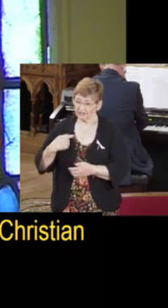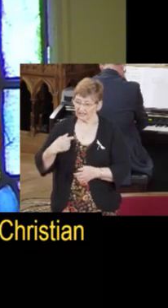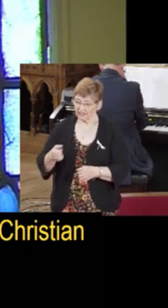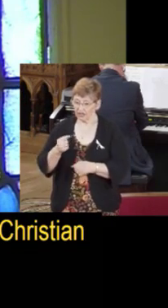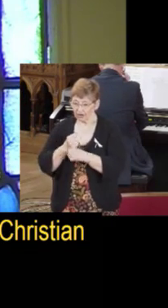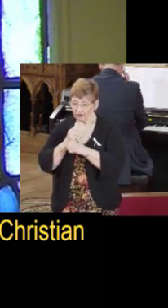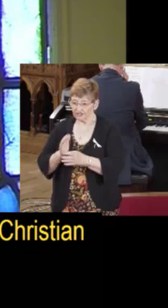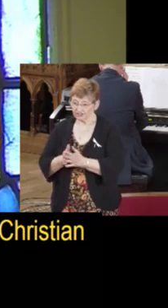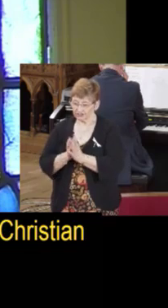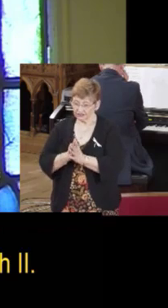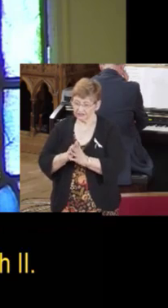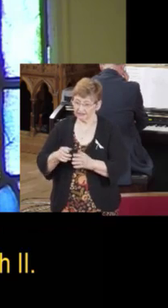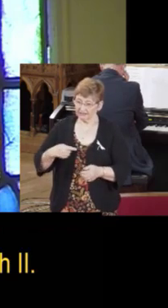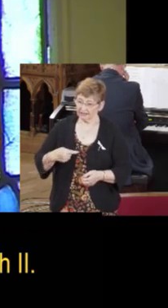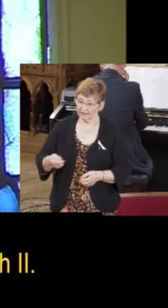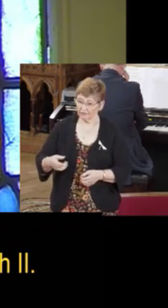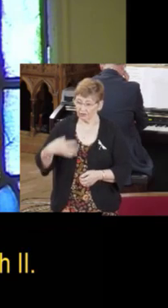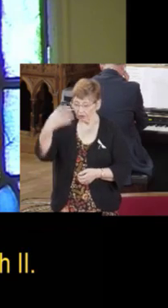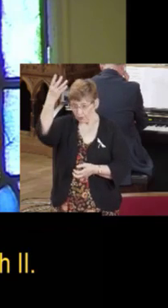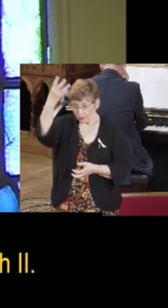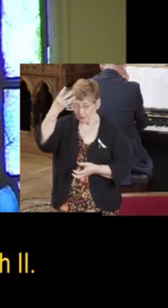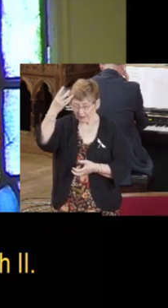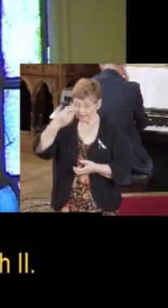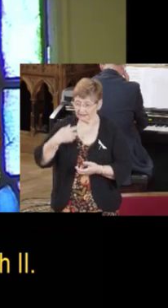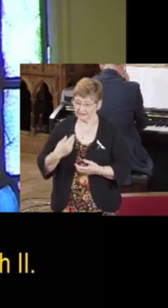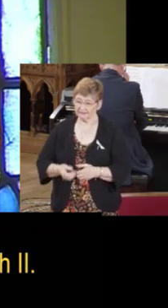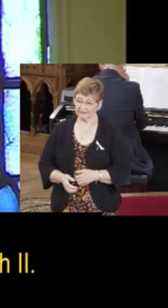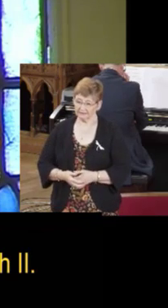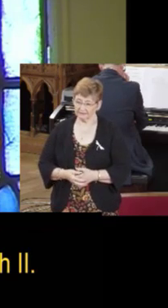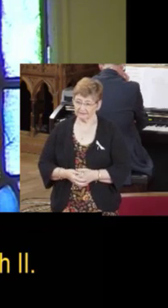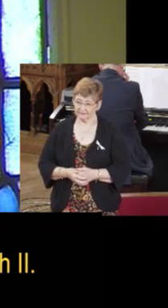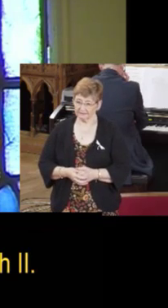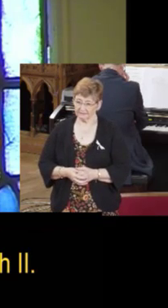Christian example set by Her Majesty Queen Elizabeth II.